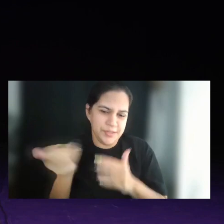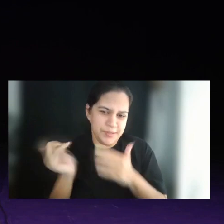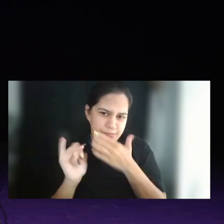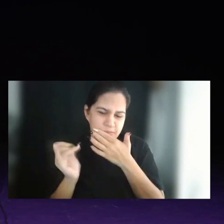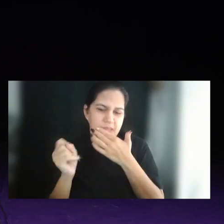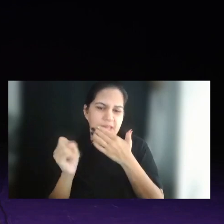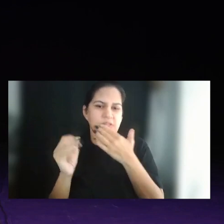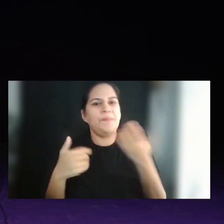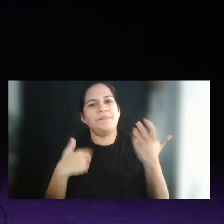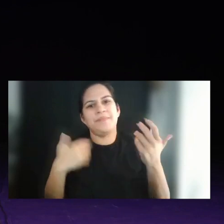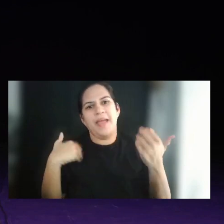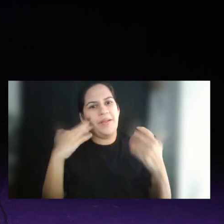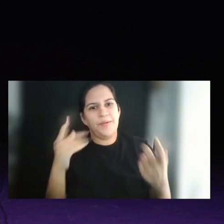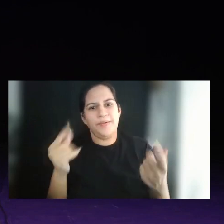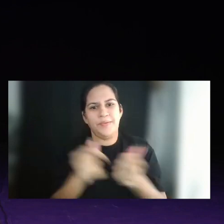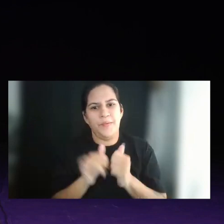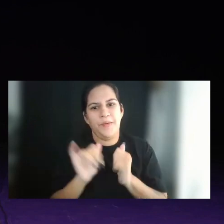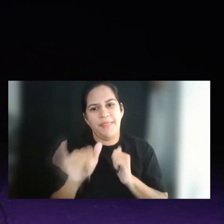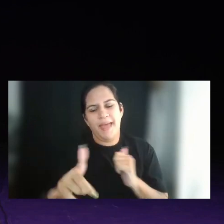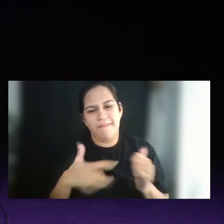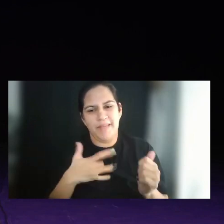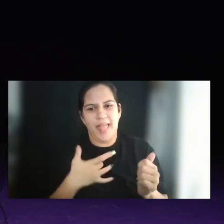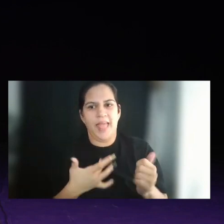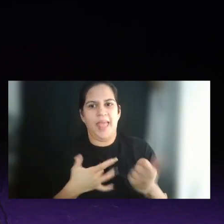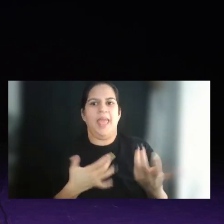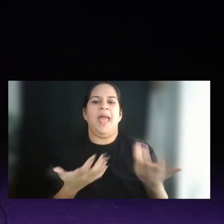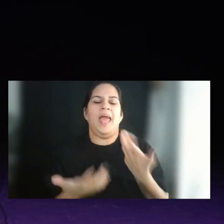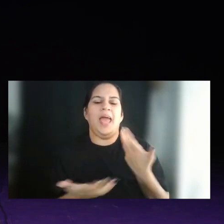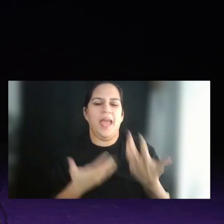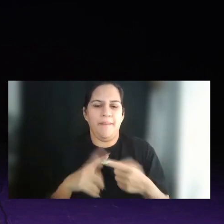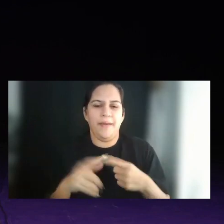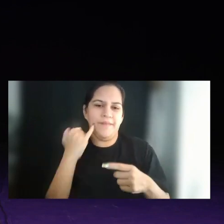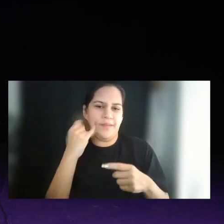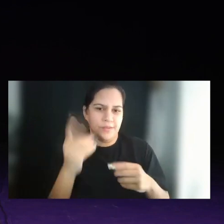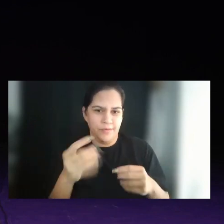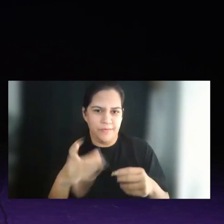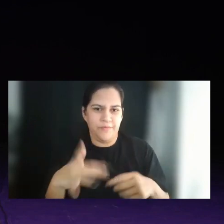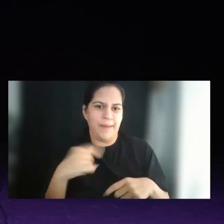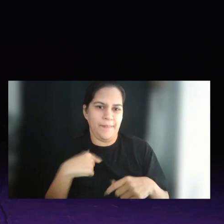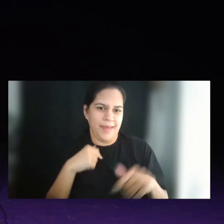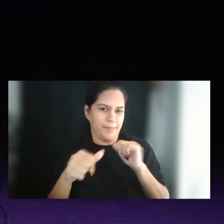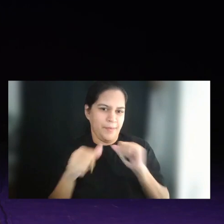that feeling, but if you do, please find me at the bar.